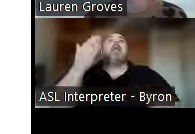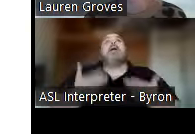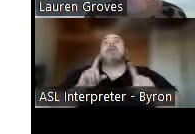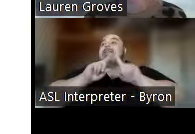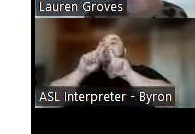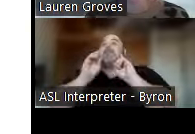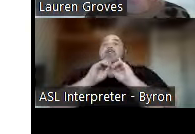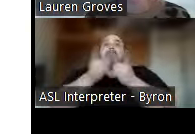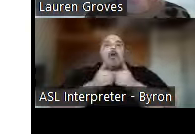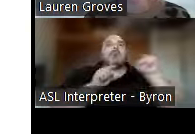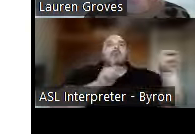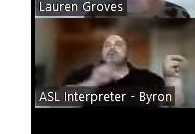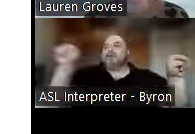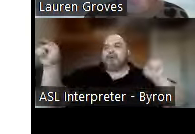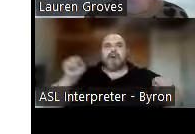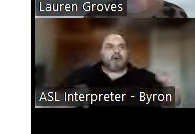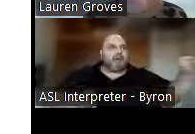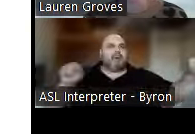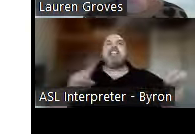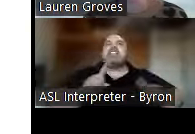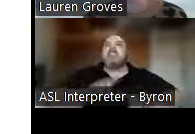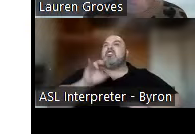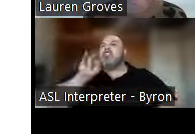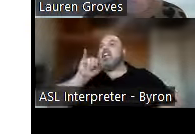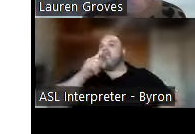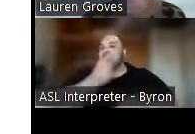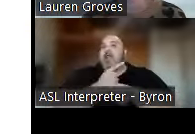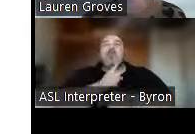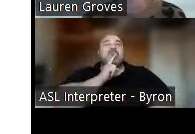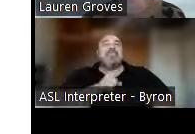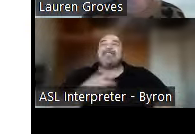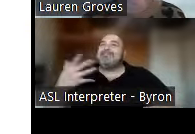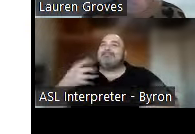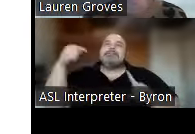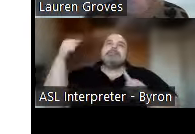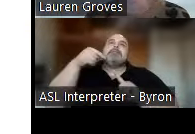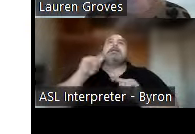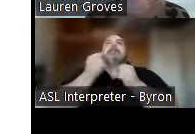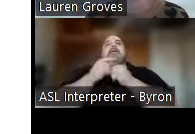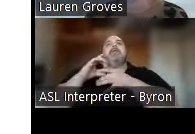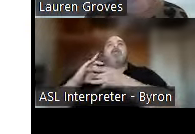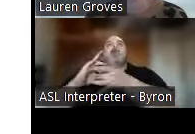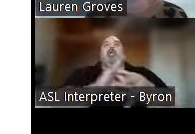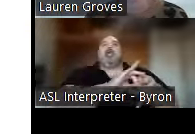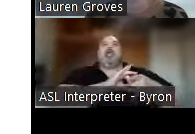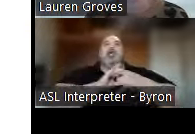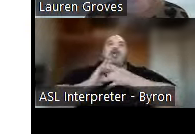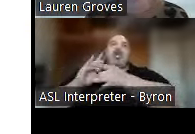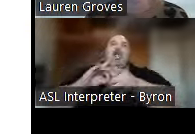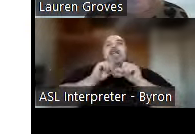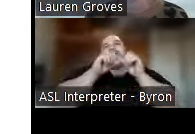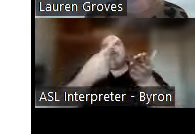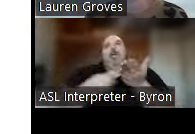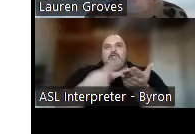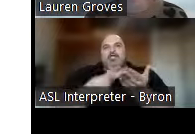departments assigned to different initiatives, it's really teamwork that comes together by all of us partnering and having those continued conversations.